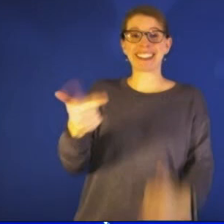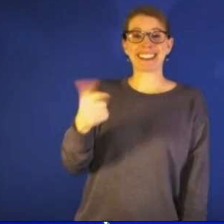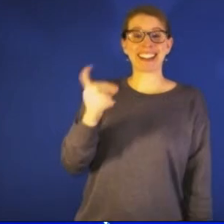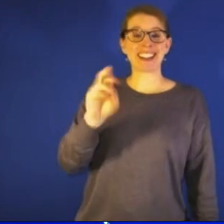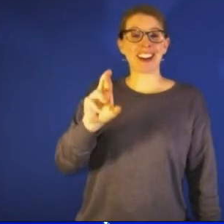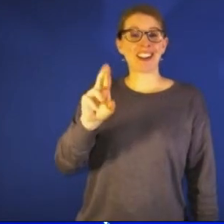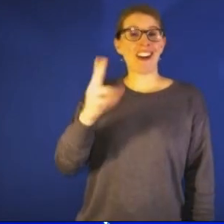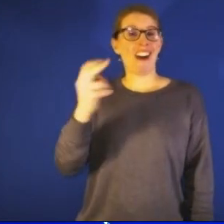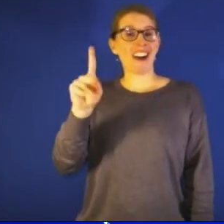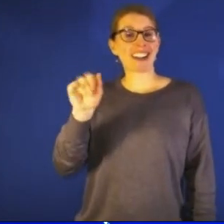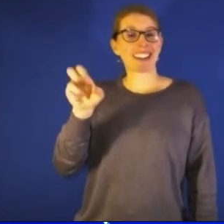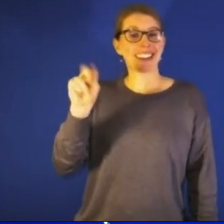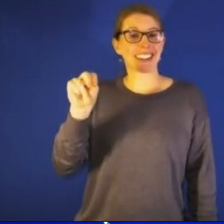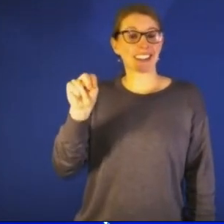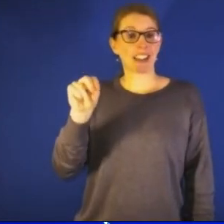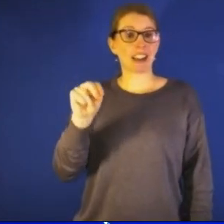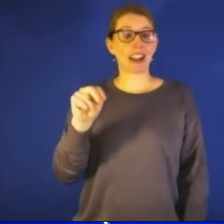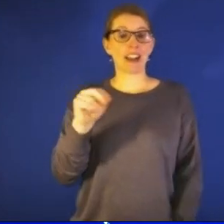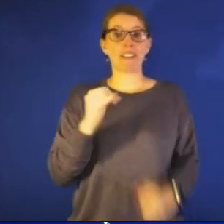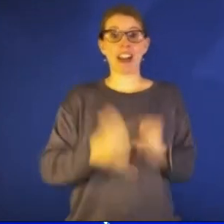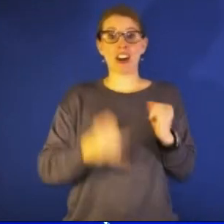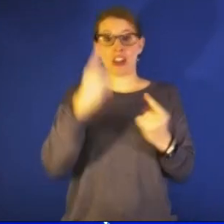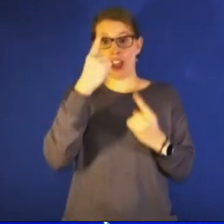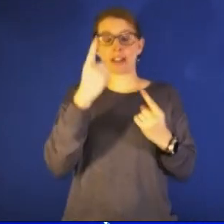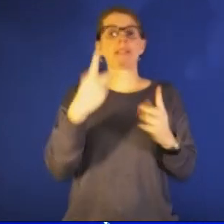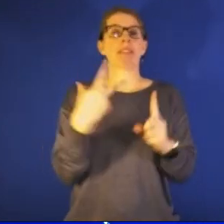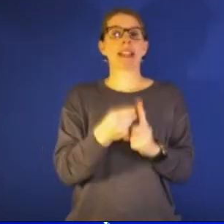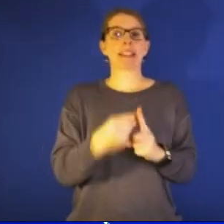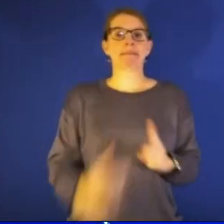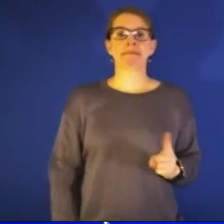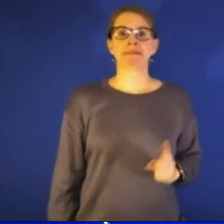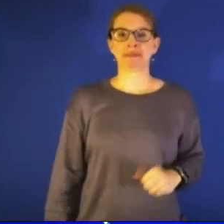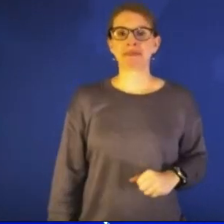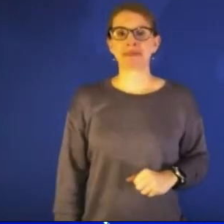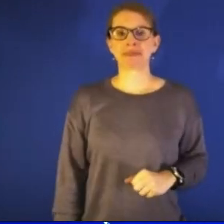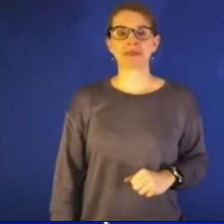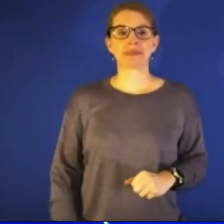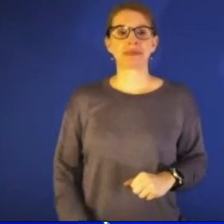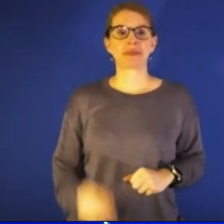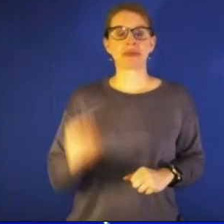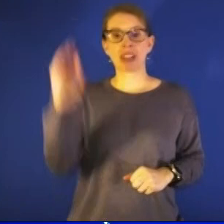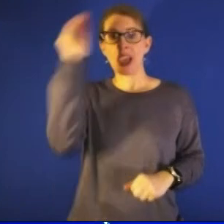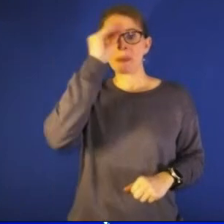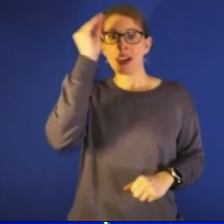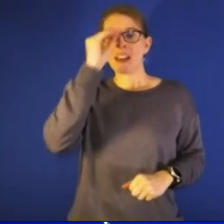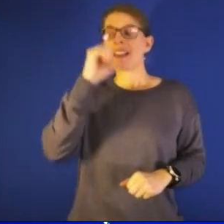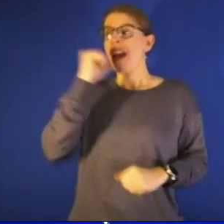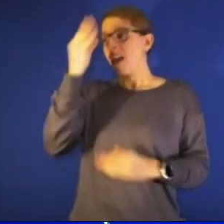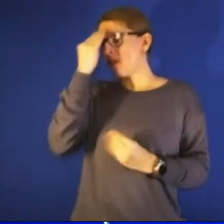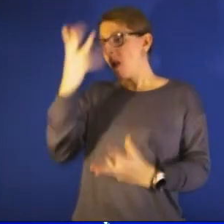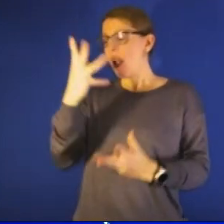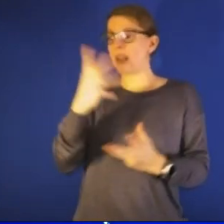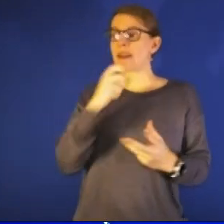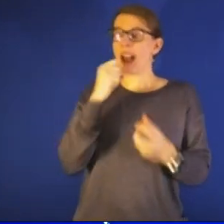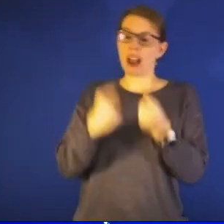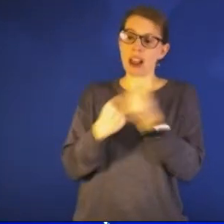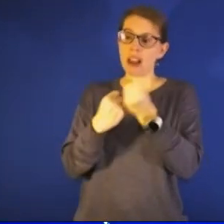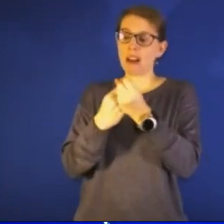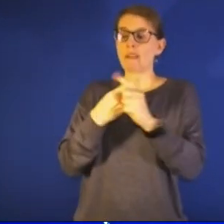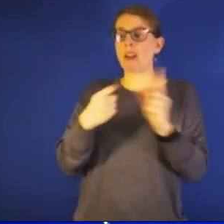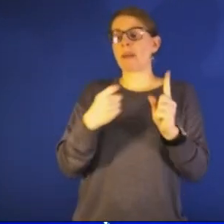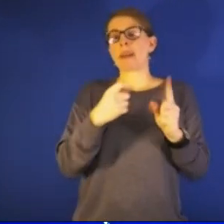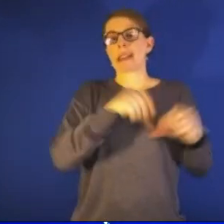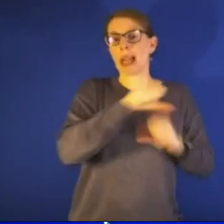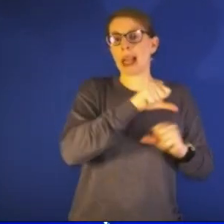out? Vaccinate. You know, these opinions that are uninformed by science and data, we know what can protect you.